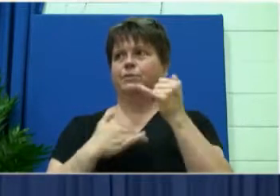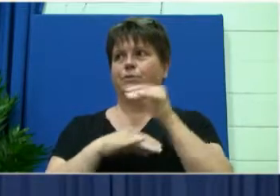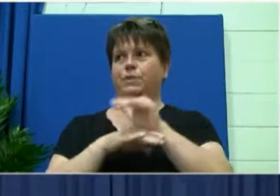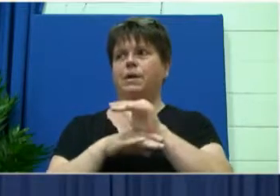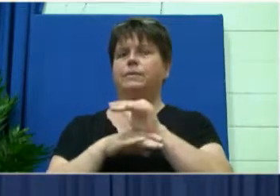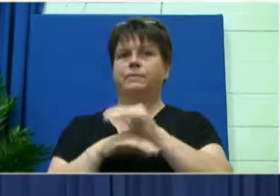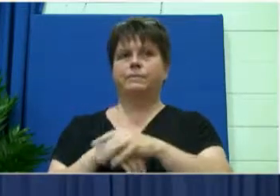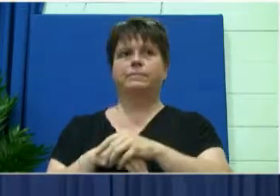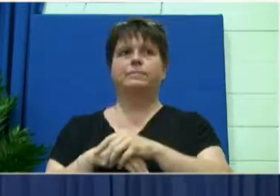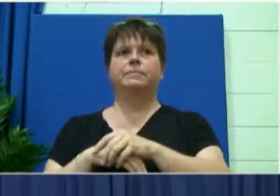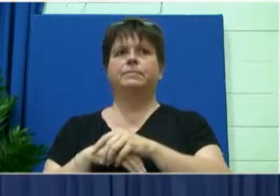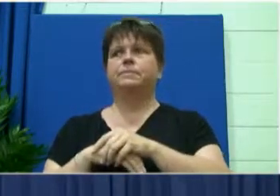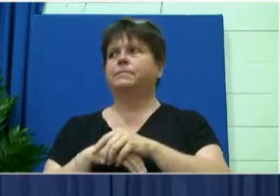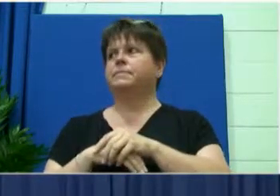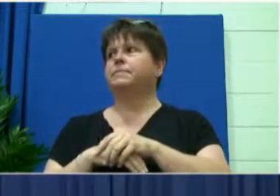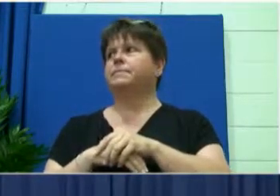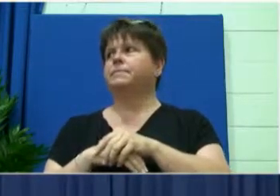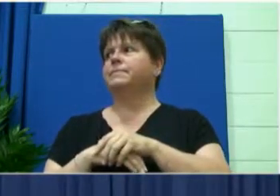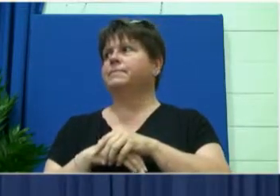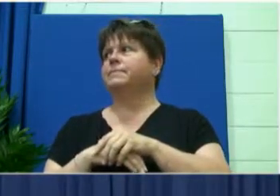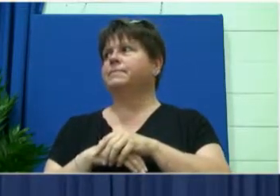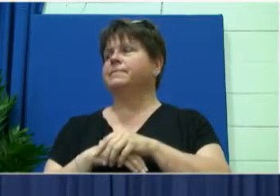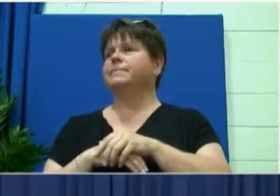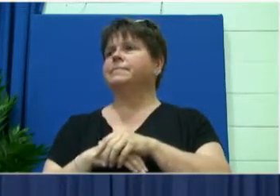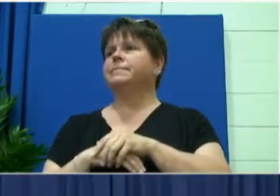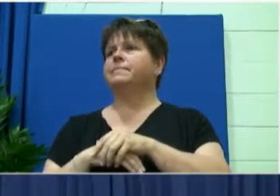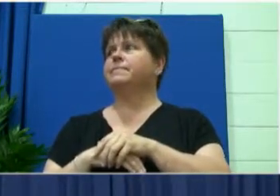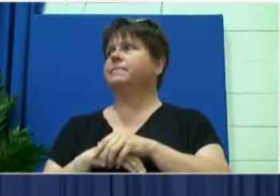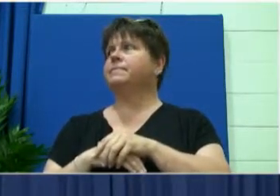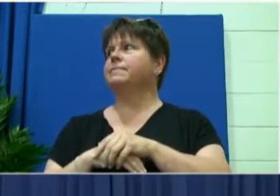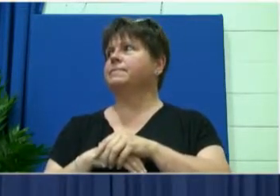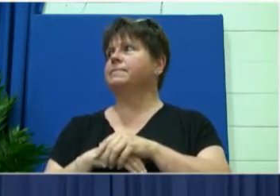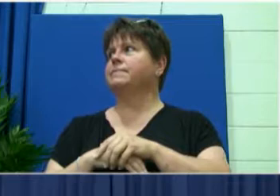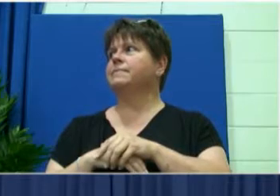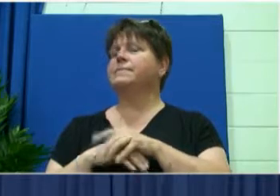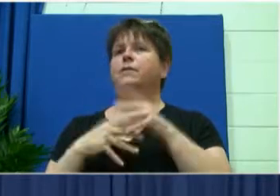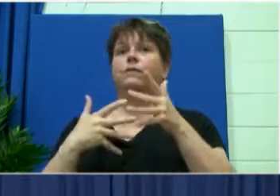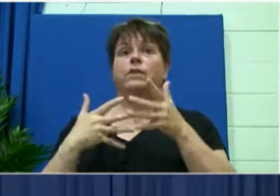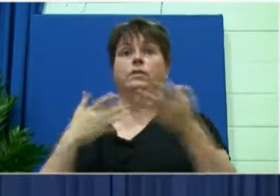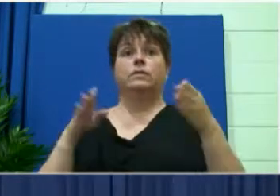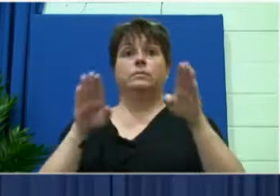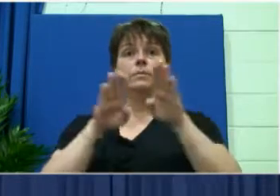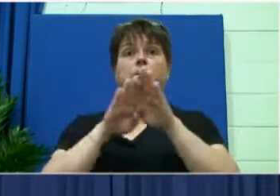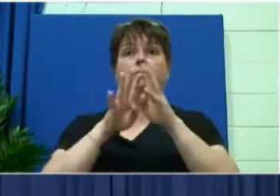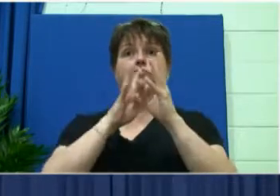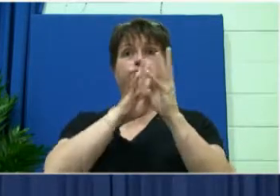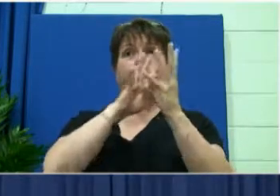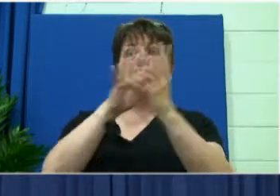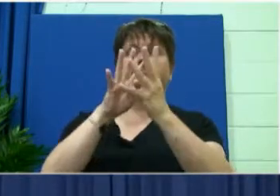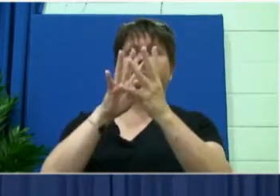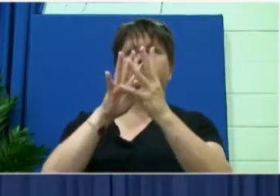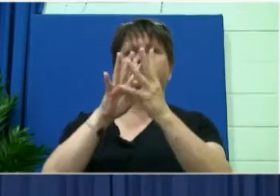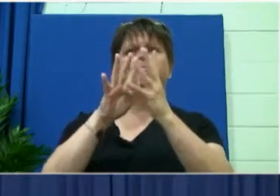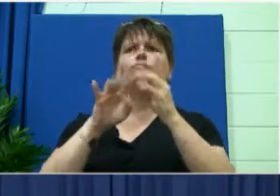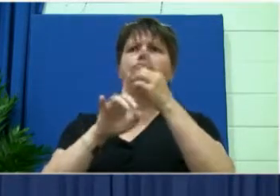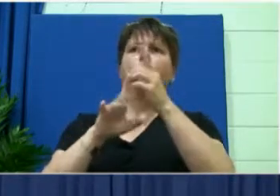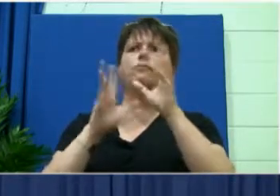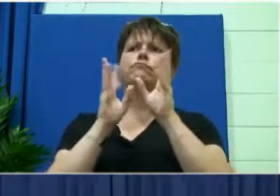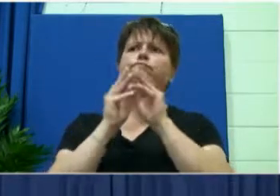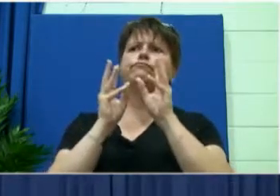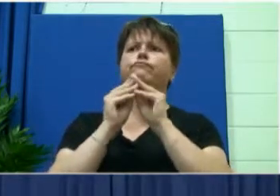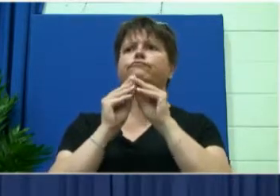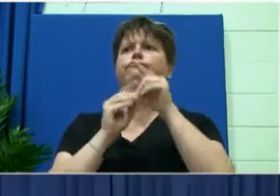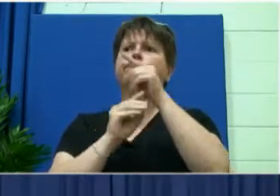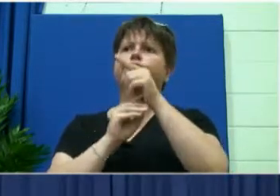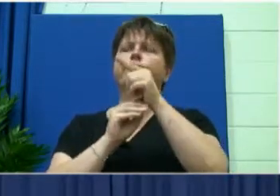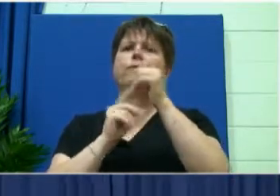well as benediction this evening. Incidentally, after the benediction and recessional, please join us in the Lifelong Learning Center